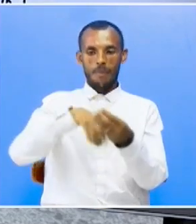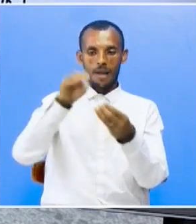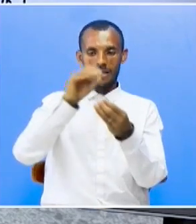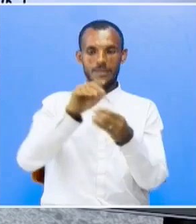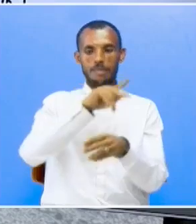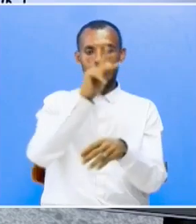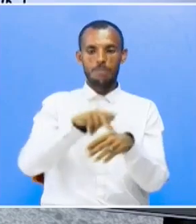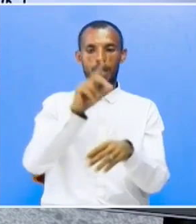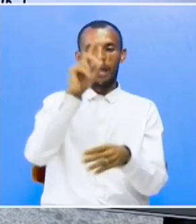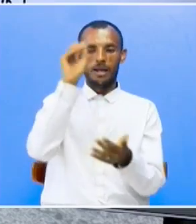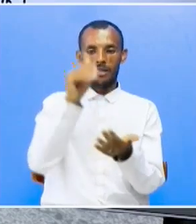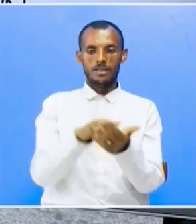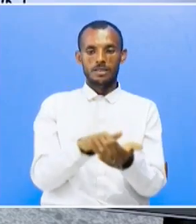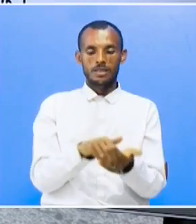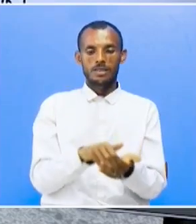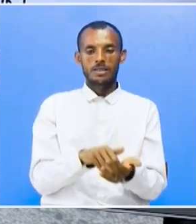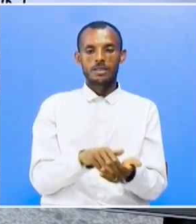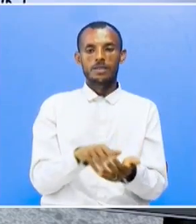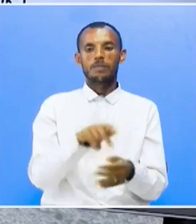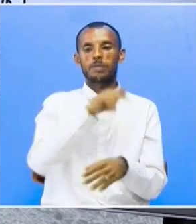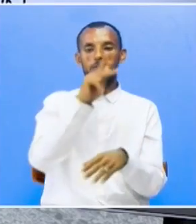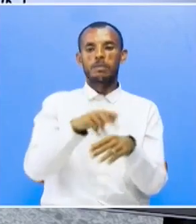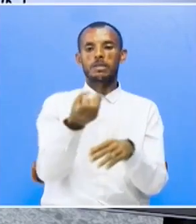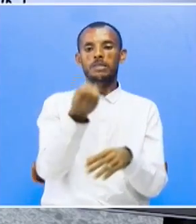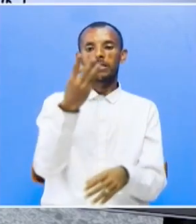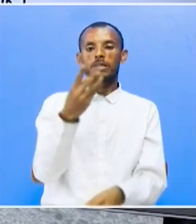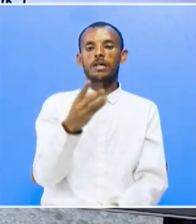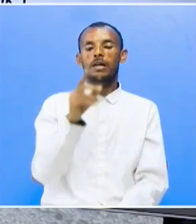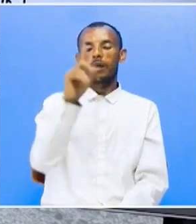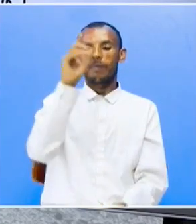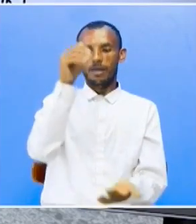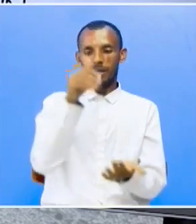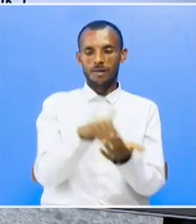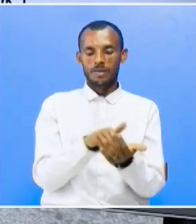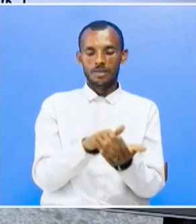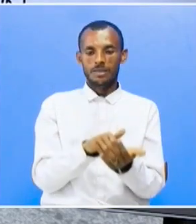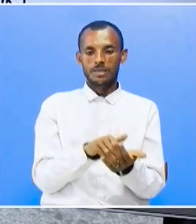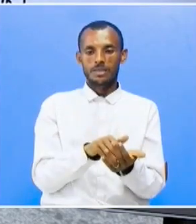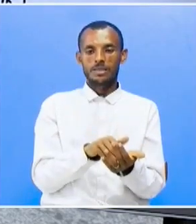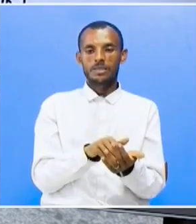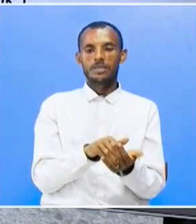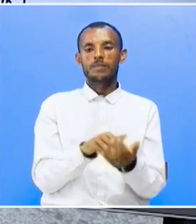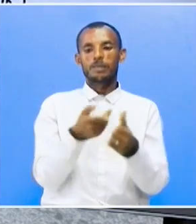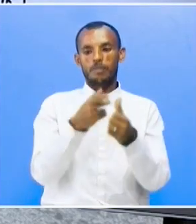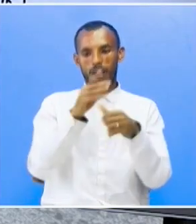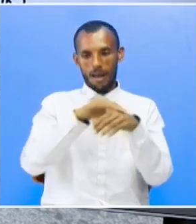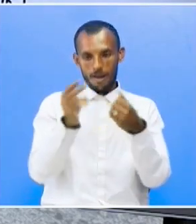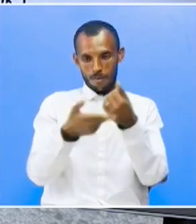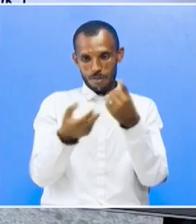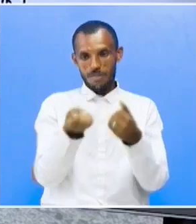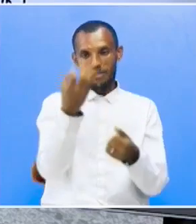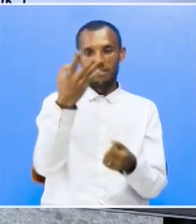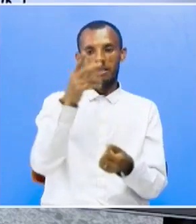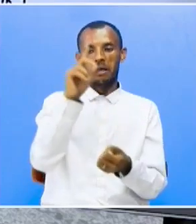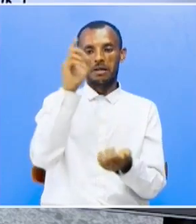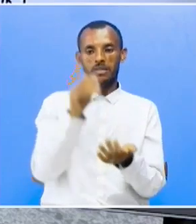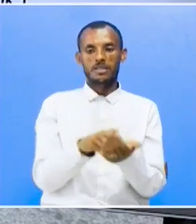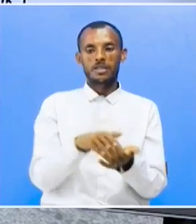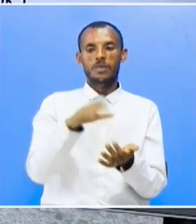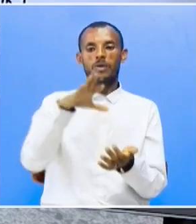principal. The original principal is how much it is? It's 1,000. Initially you deposit 1,000 and you